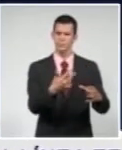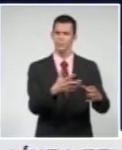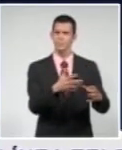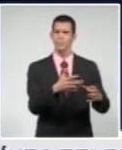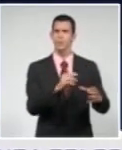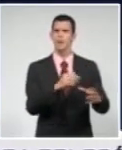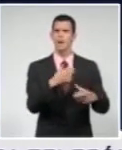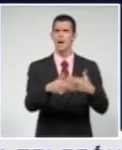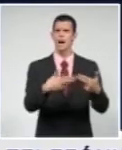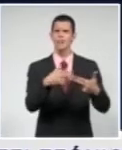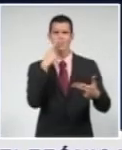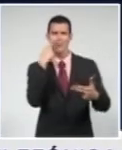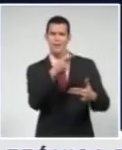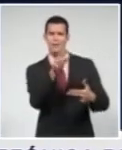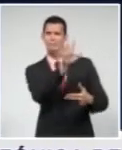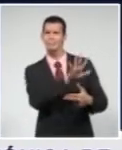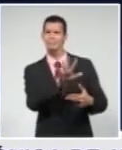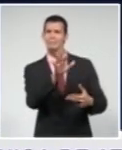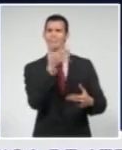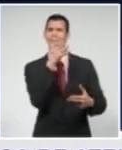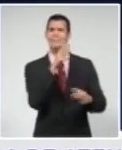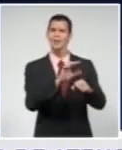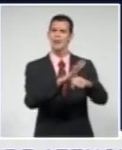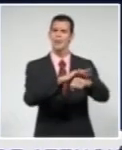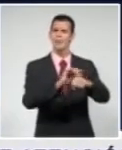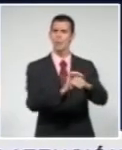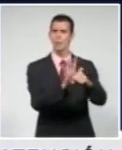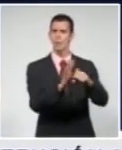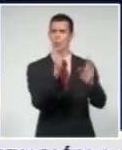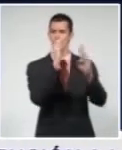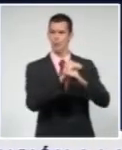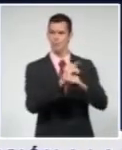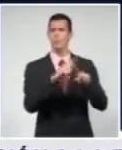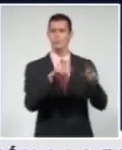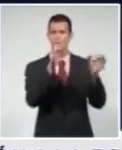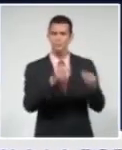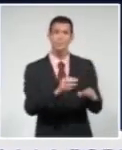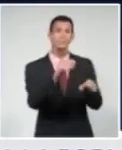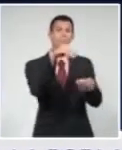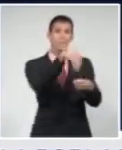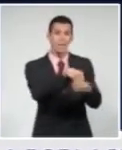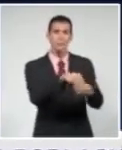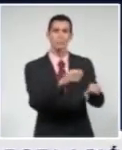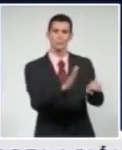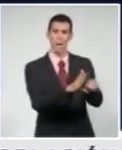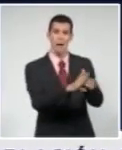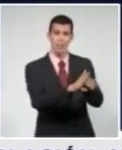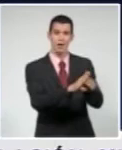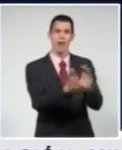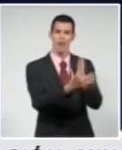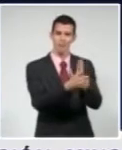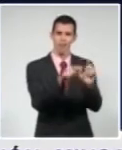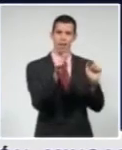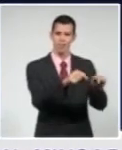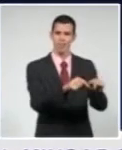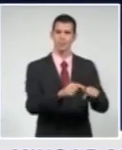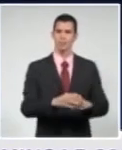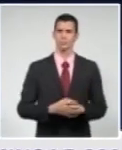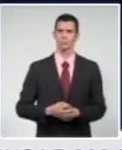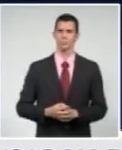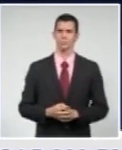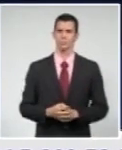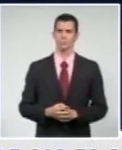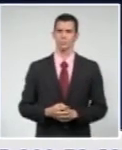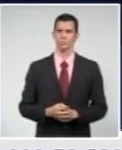pandemic began. People in this group pose a great risk as they continue to unknowingly spread